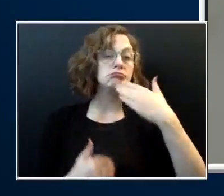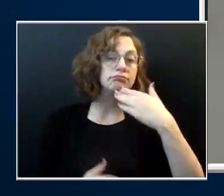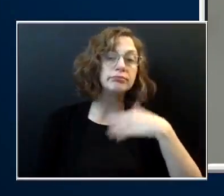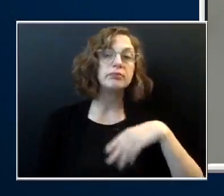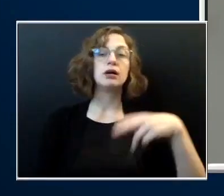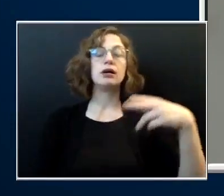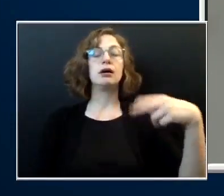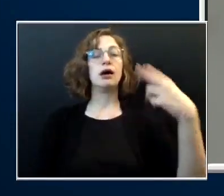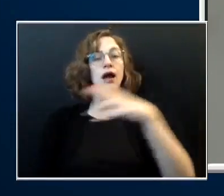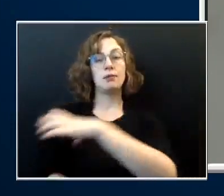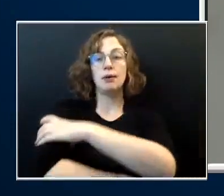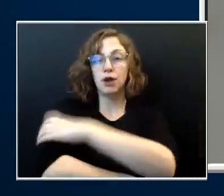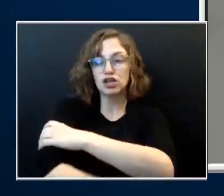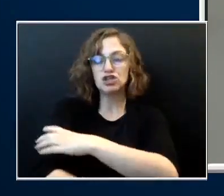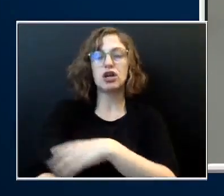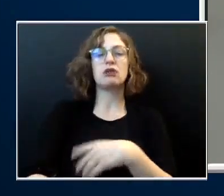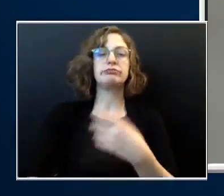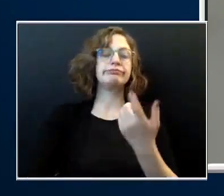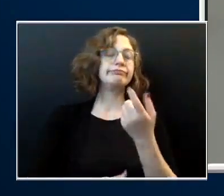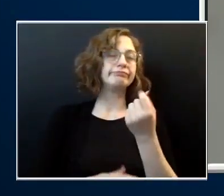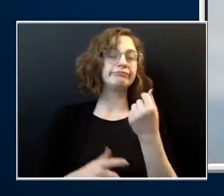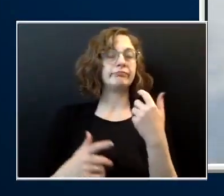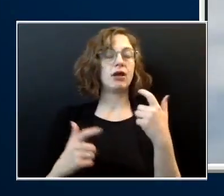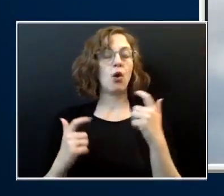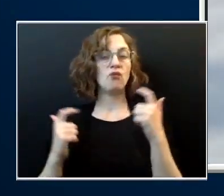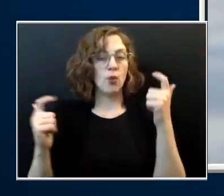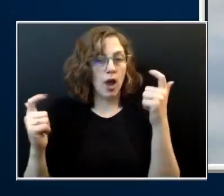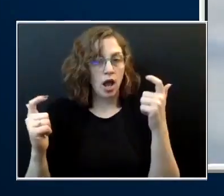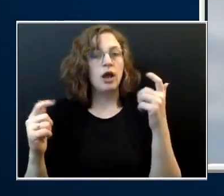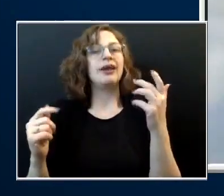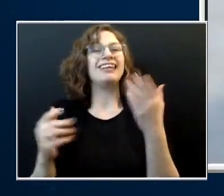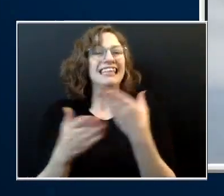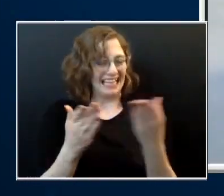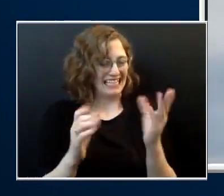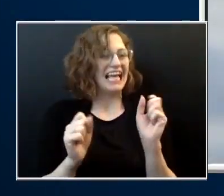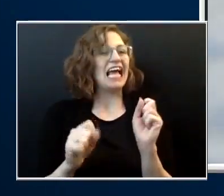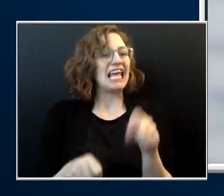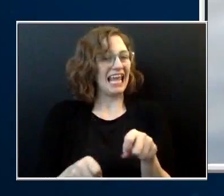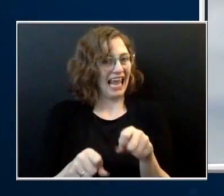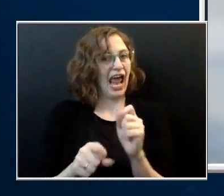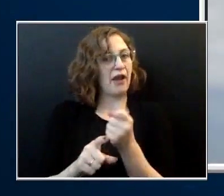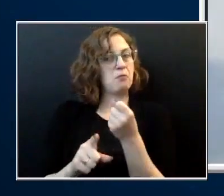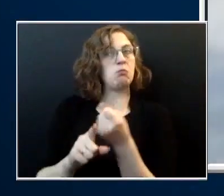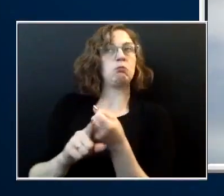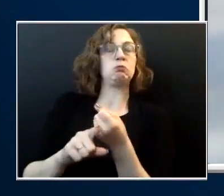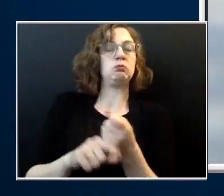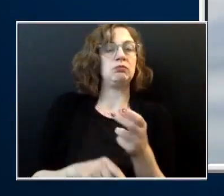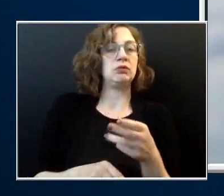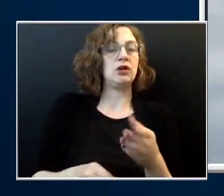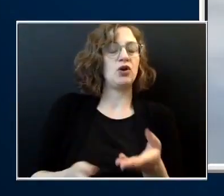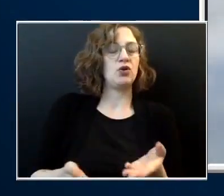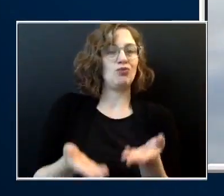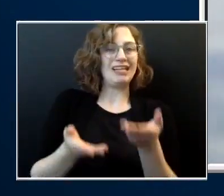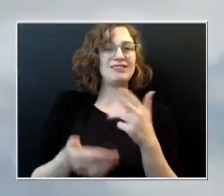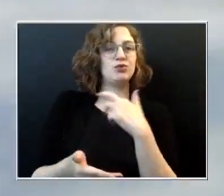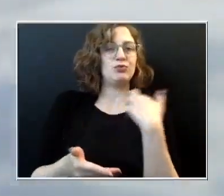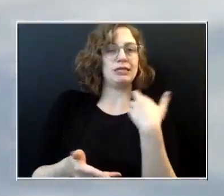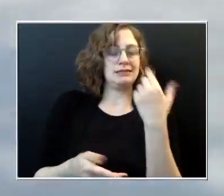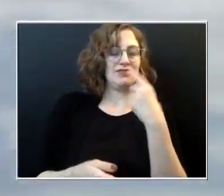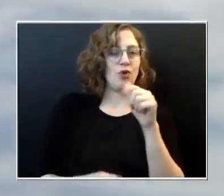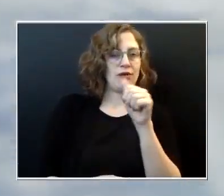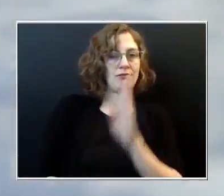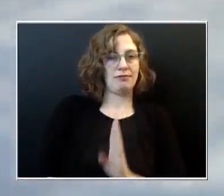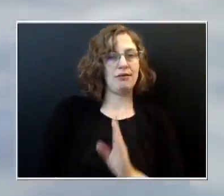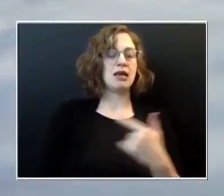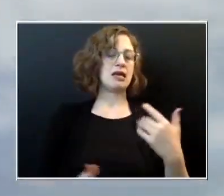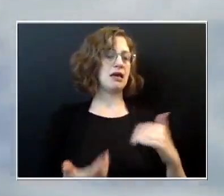common things in our society today that we think they can be addressed early and really be a way that we can improve brain health. Okay,